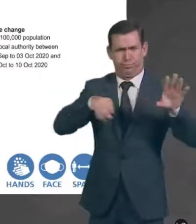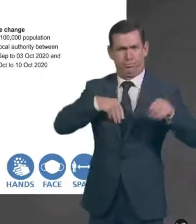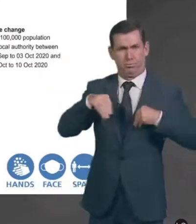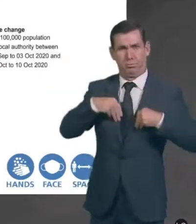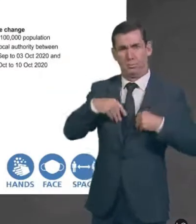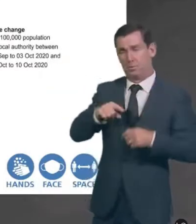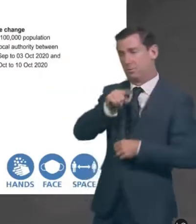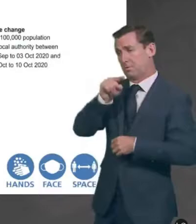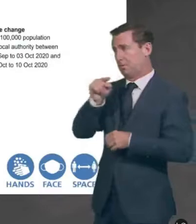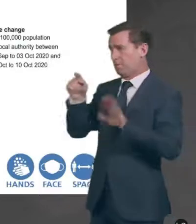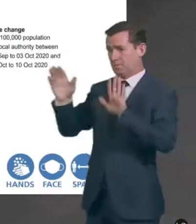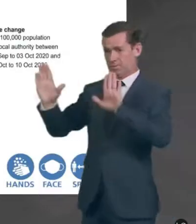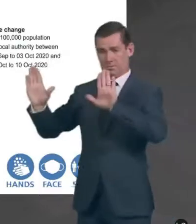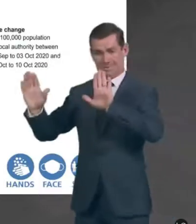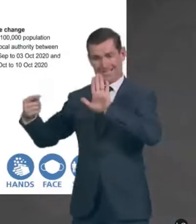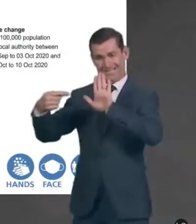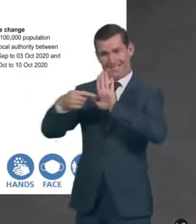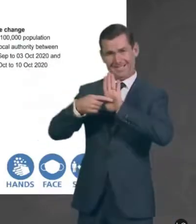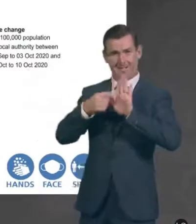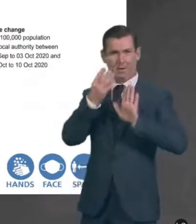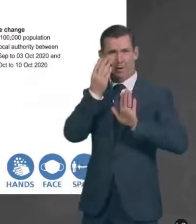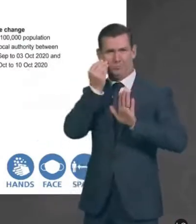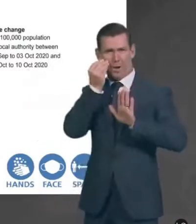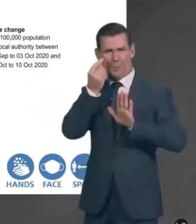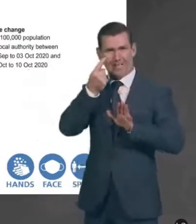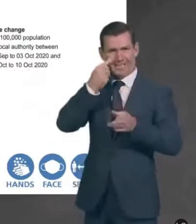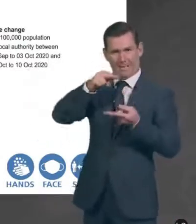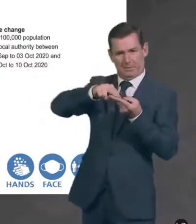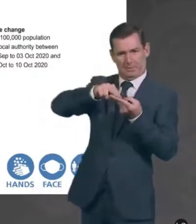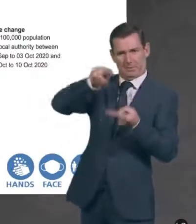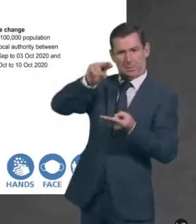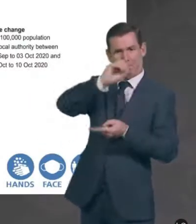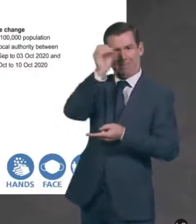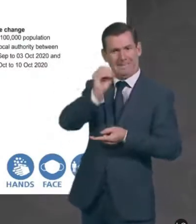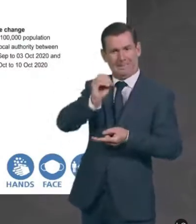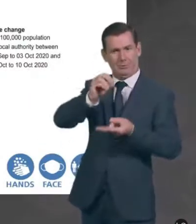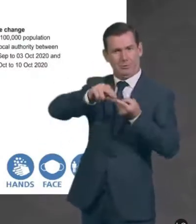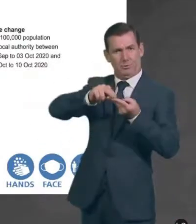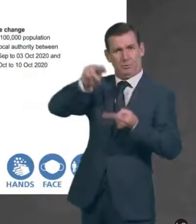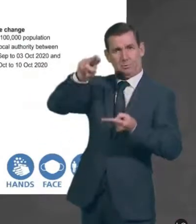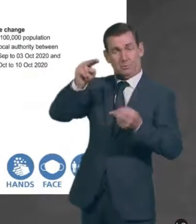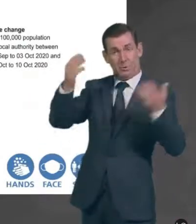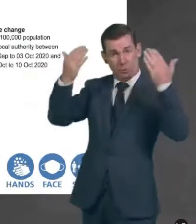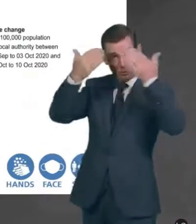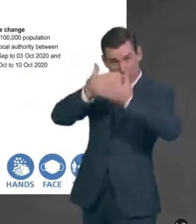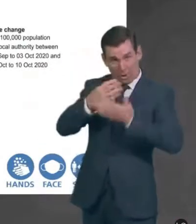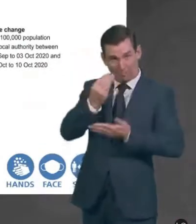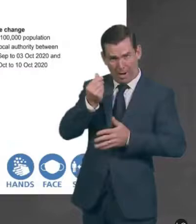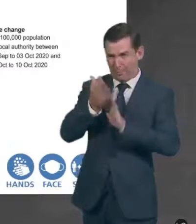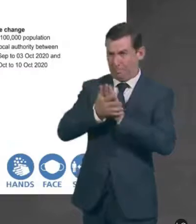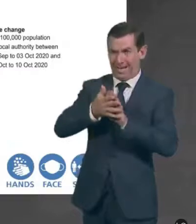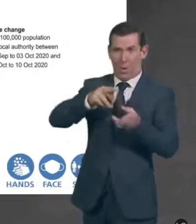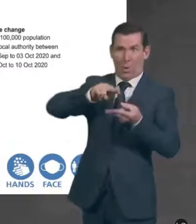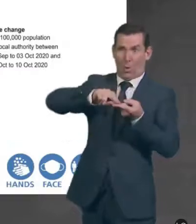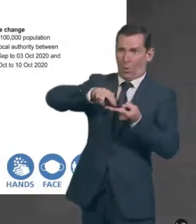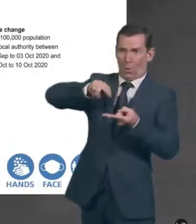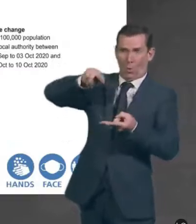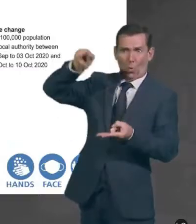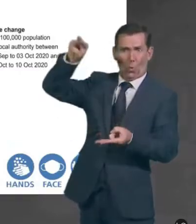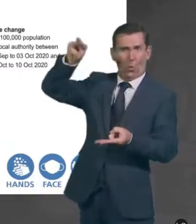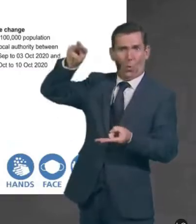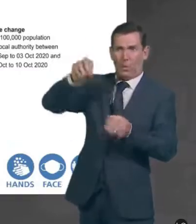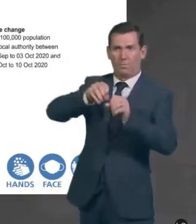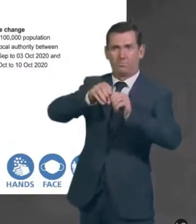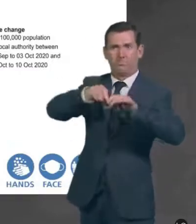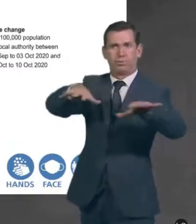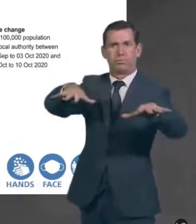how quickly this is growing. The darker the brown, the more the growth. And what you can see is, again, we're seeing an increase now in the number